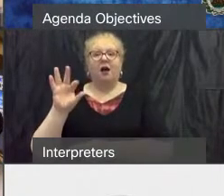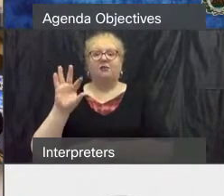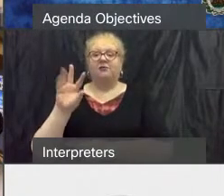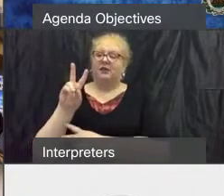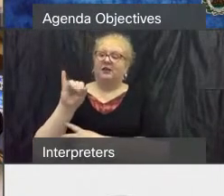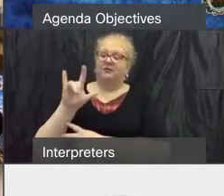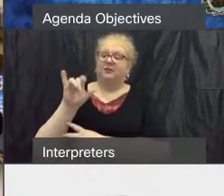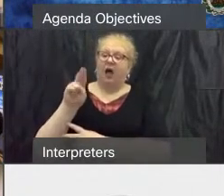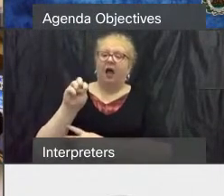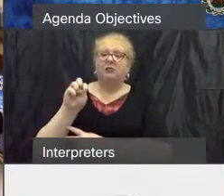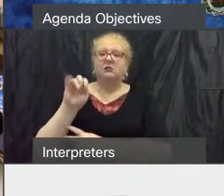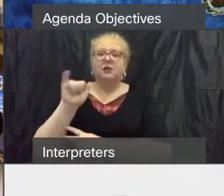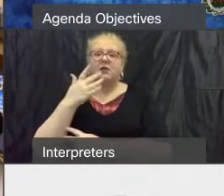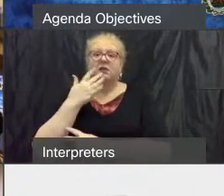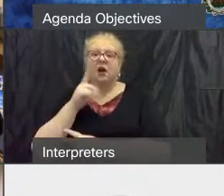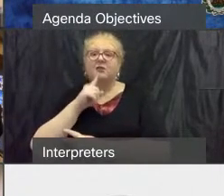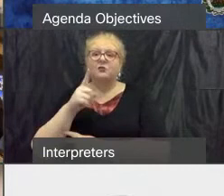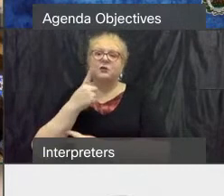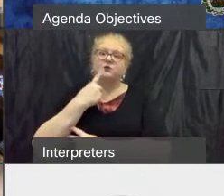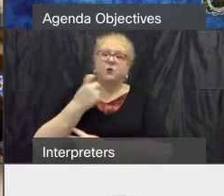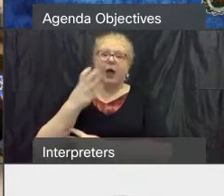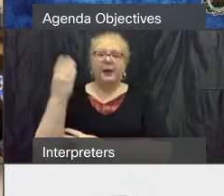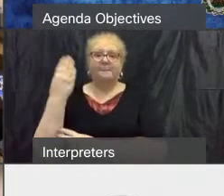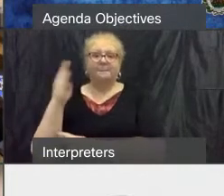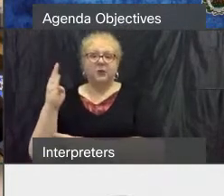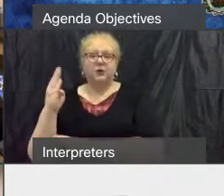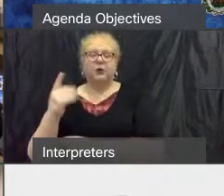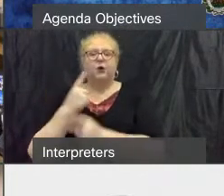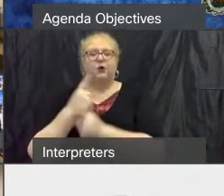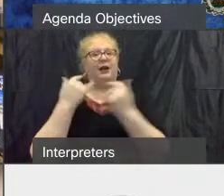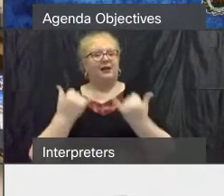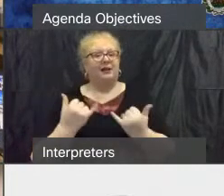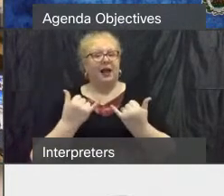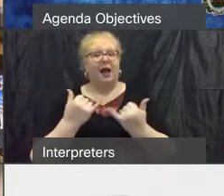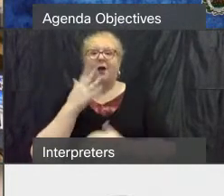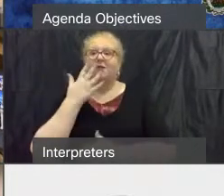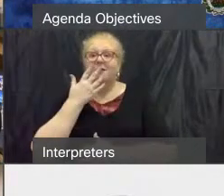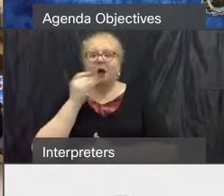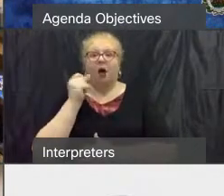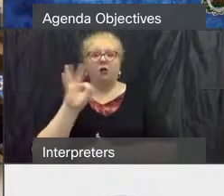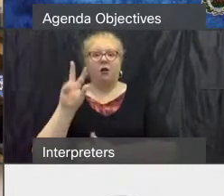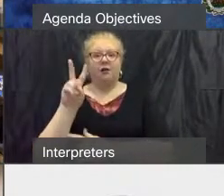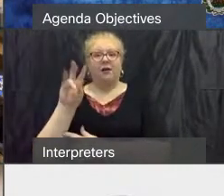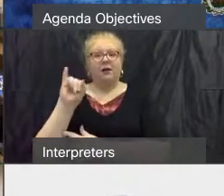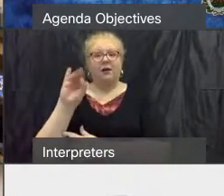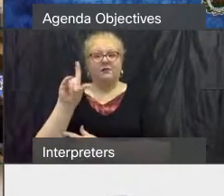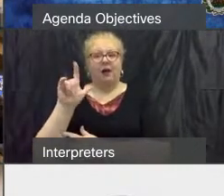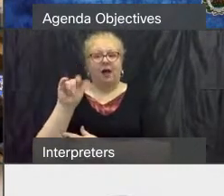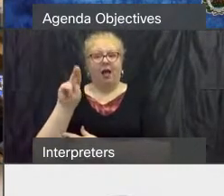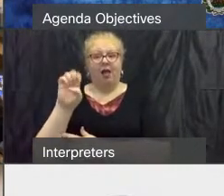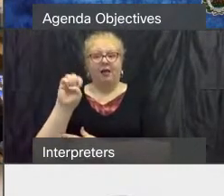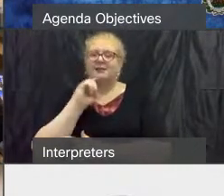the violence is green. And I'd like for us to figure out a way to get some of these people who will not be